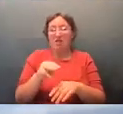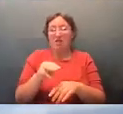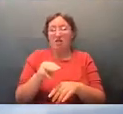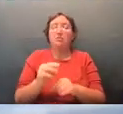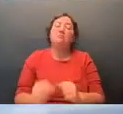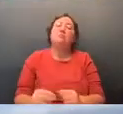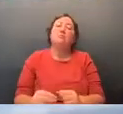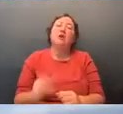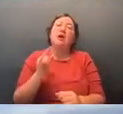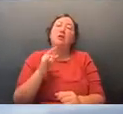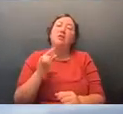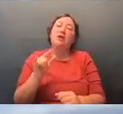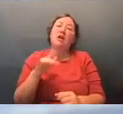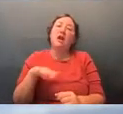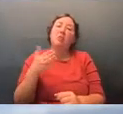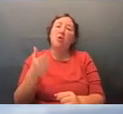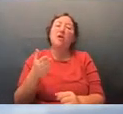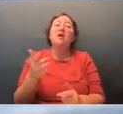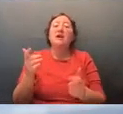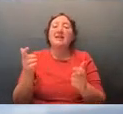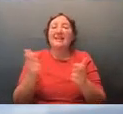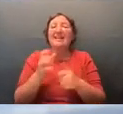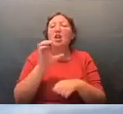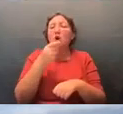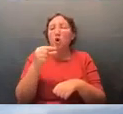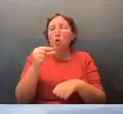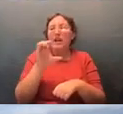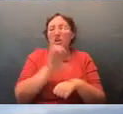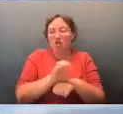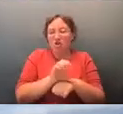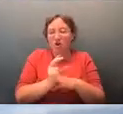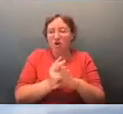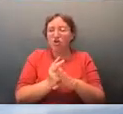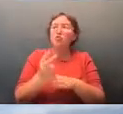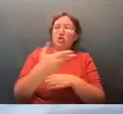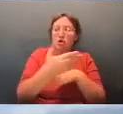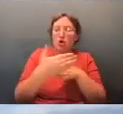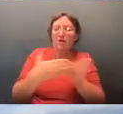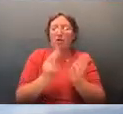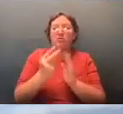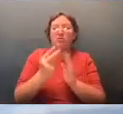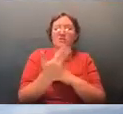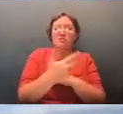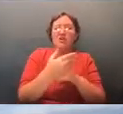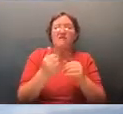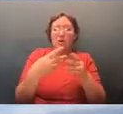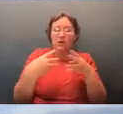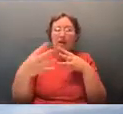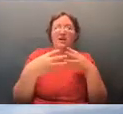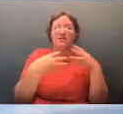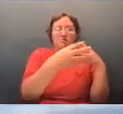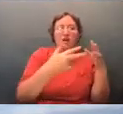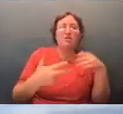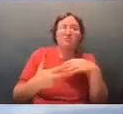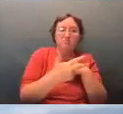There's an airport there. It's a little green church, and then you're just going to head back. You're going to go past a few gates, and then